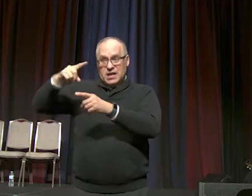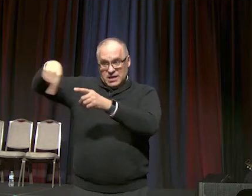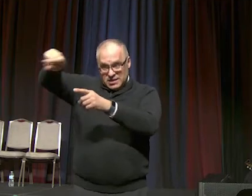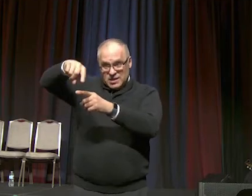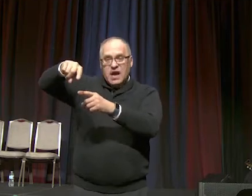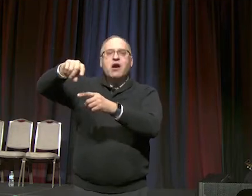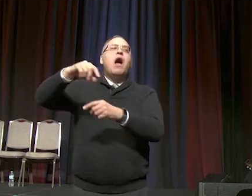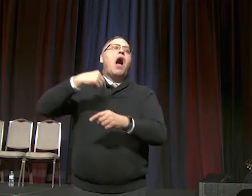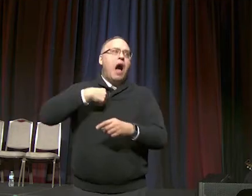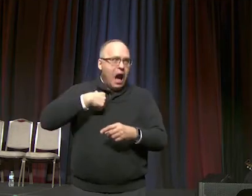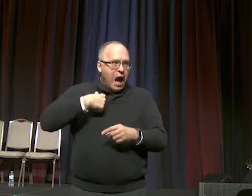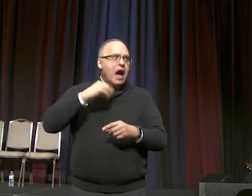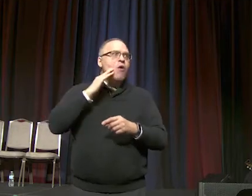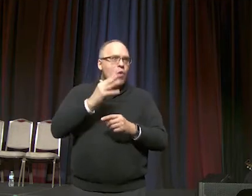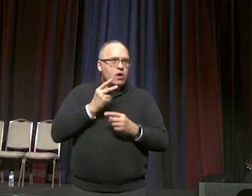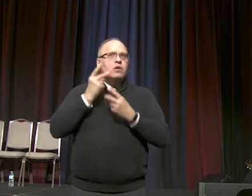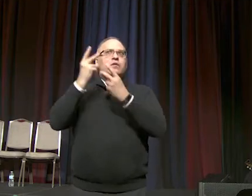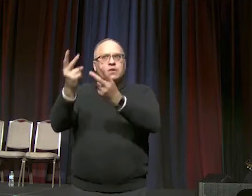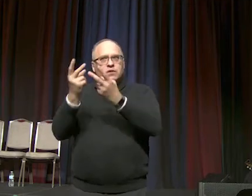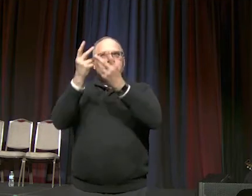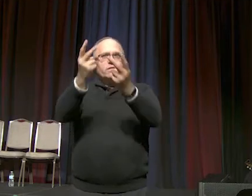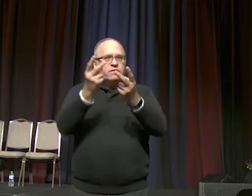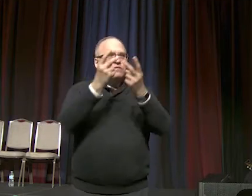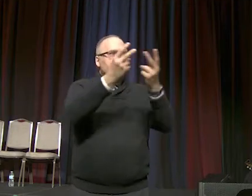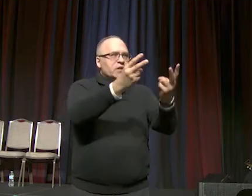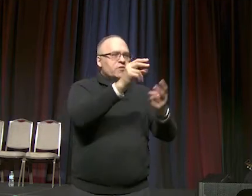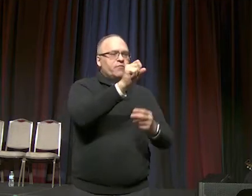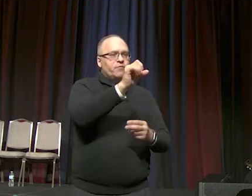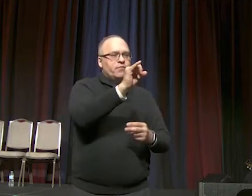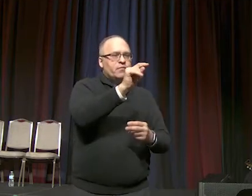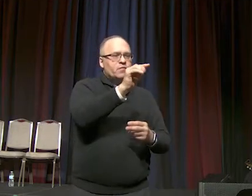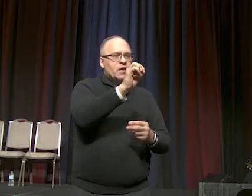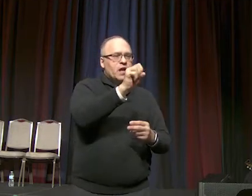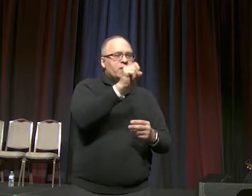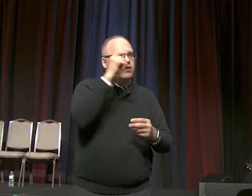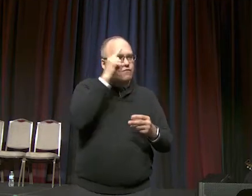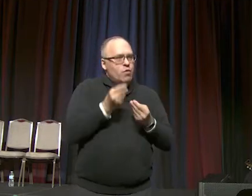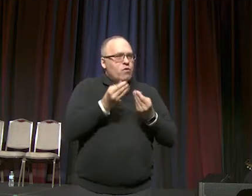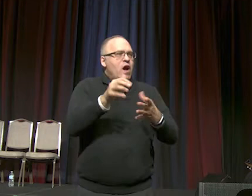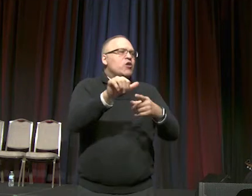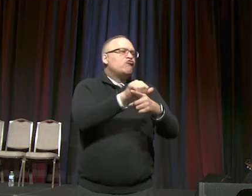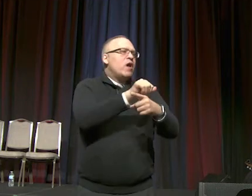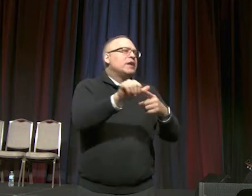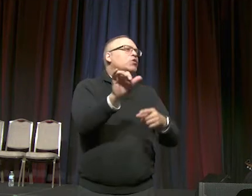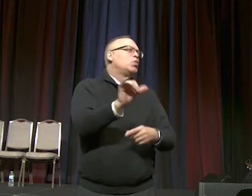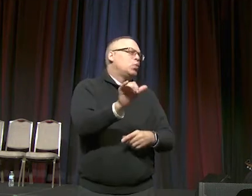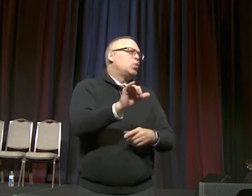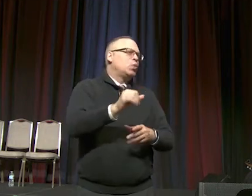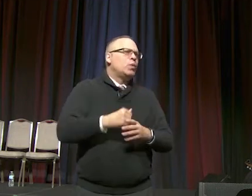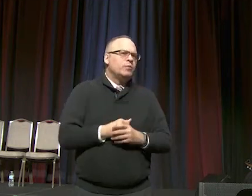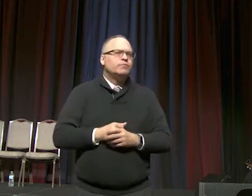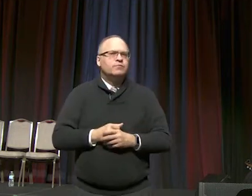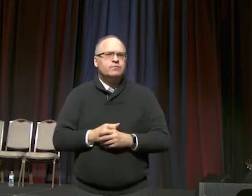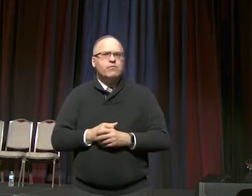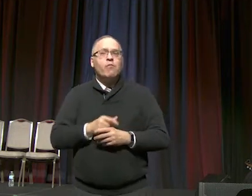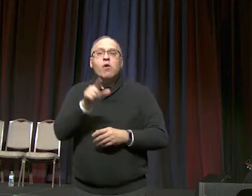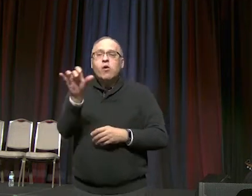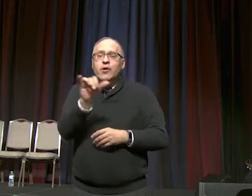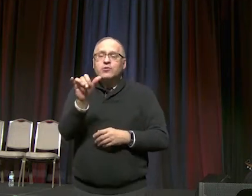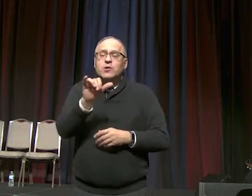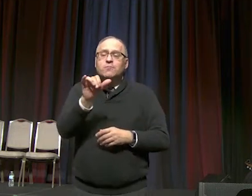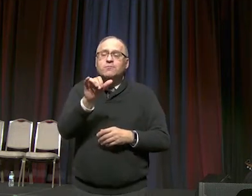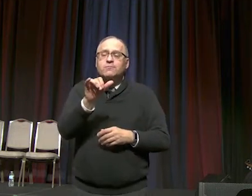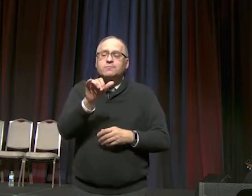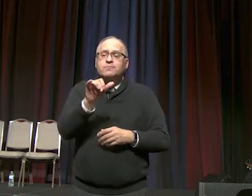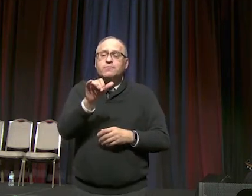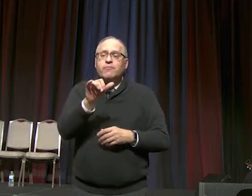to do 3 sites of trainings along the way. There will also be an expanded